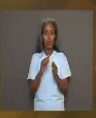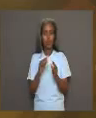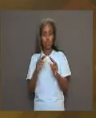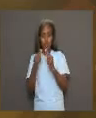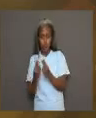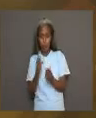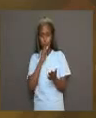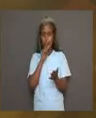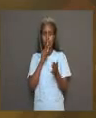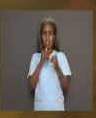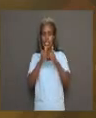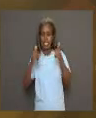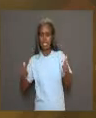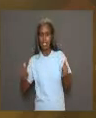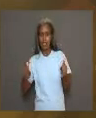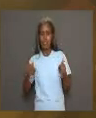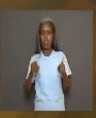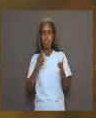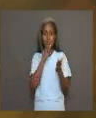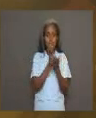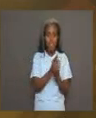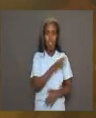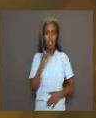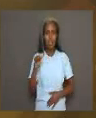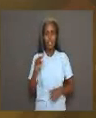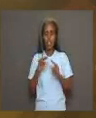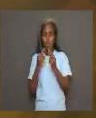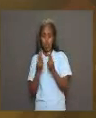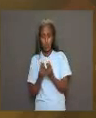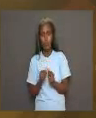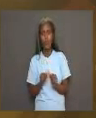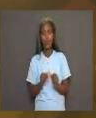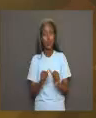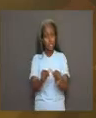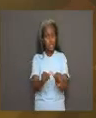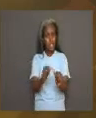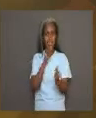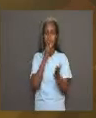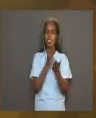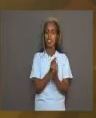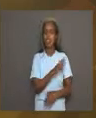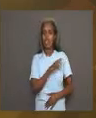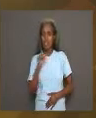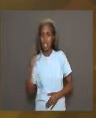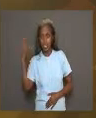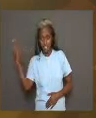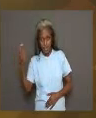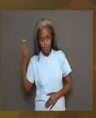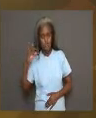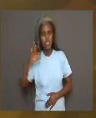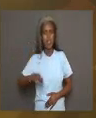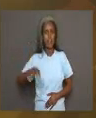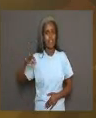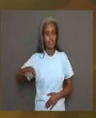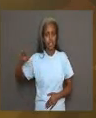discrete data and grouped continuous data and used